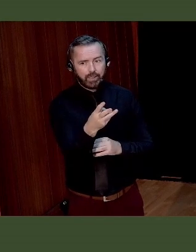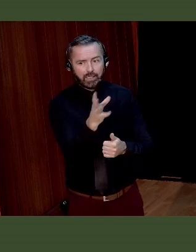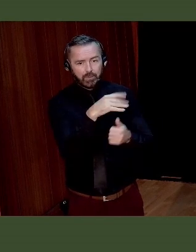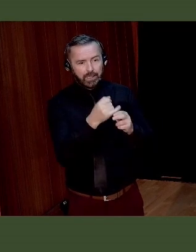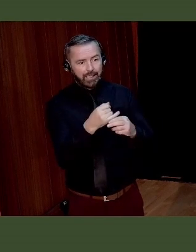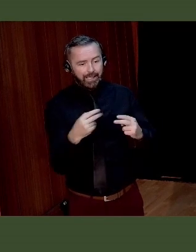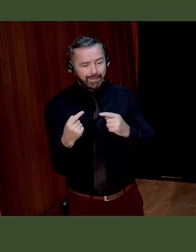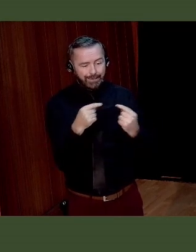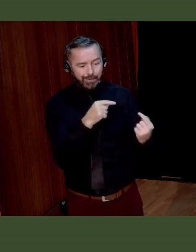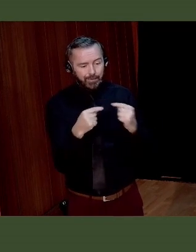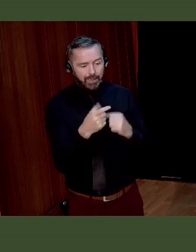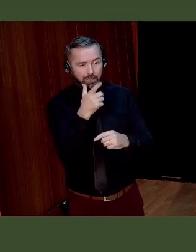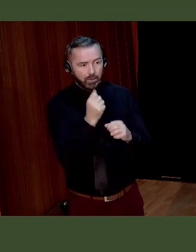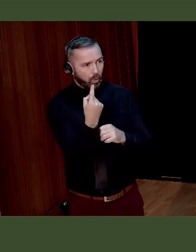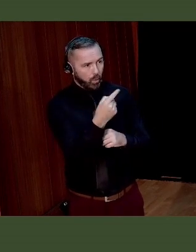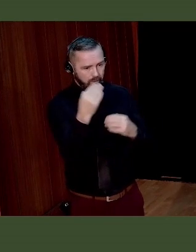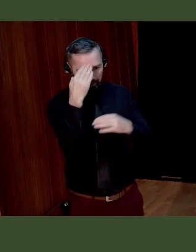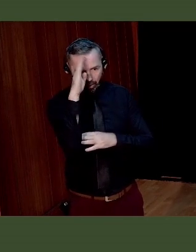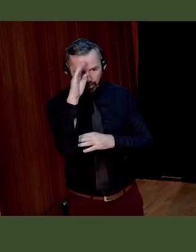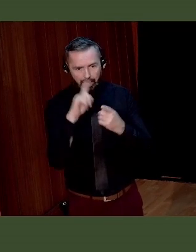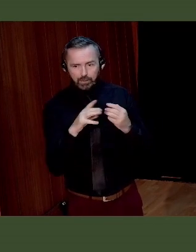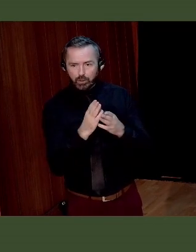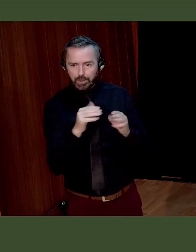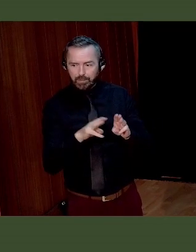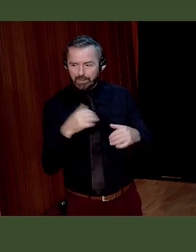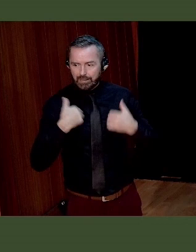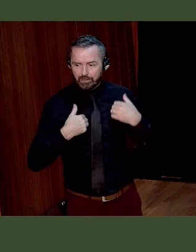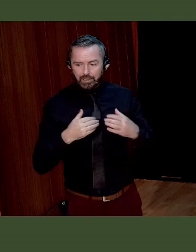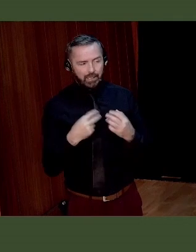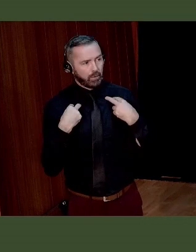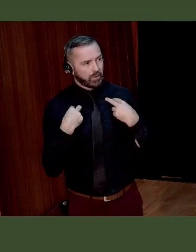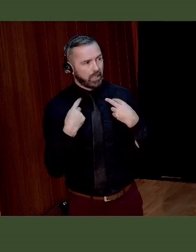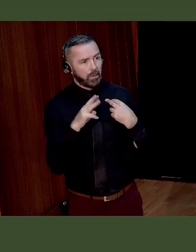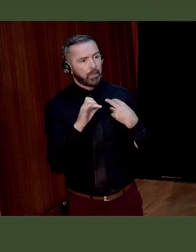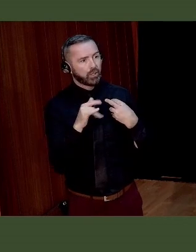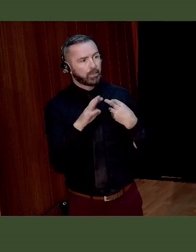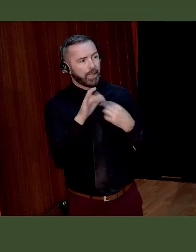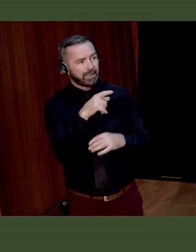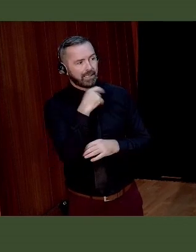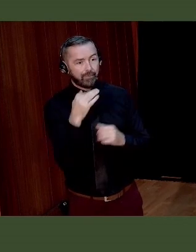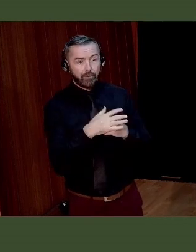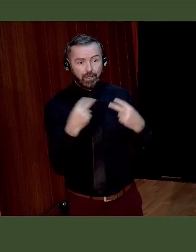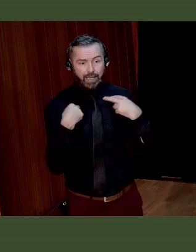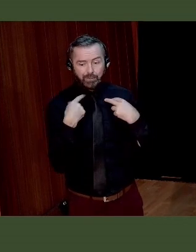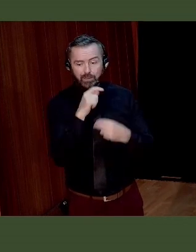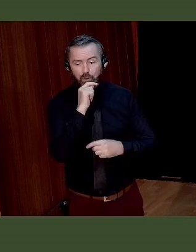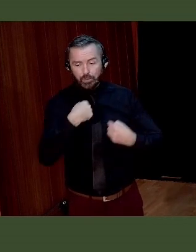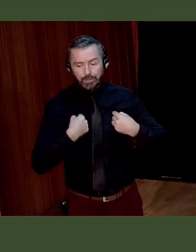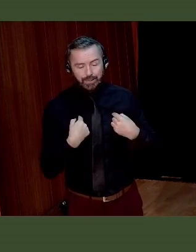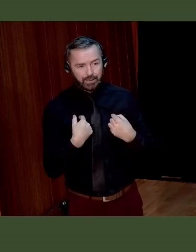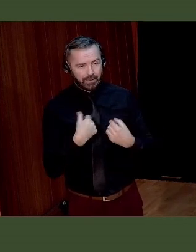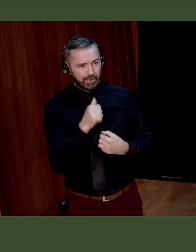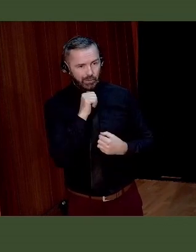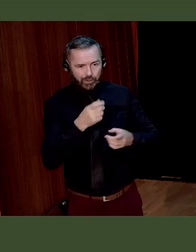in the debate that followed, the delegates spoke only in Irish, and some of the speakers particularly interested in the situation of the language. Here's what Piers Beasley said. As for the language, I am told that